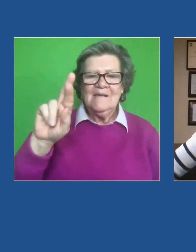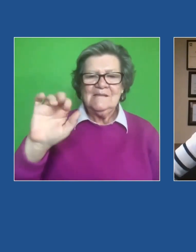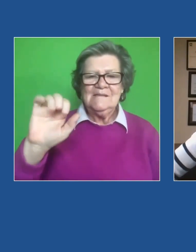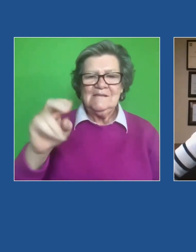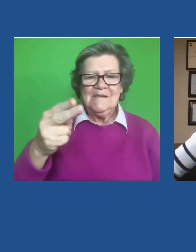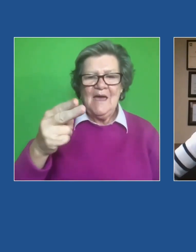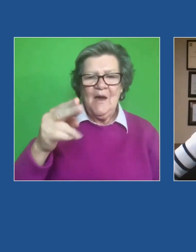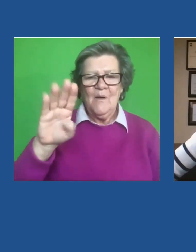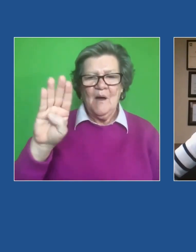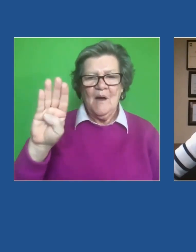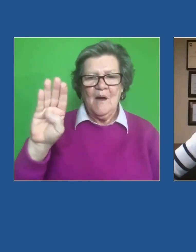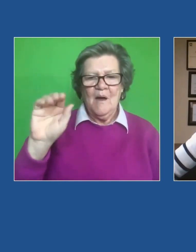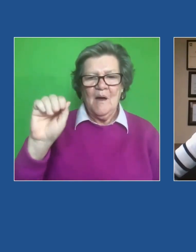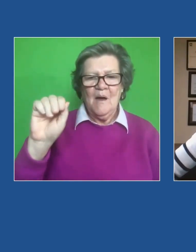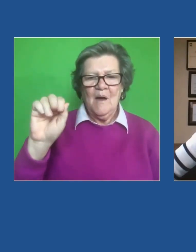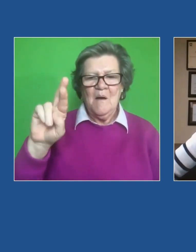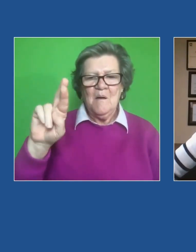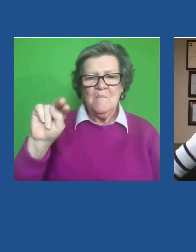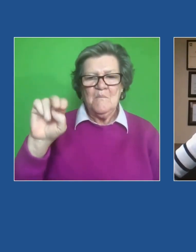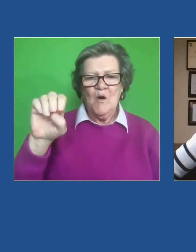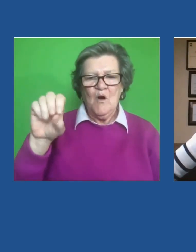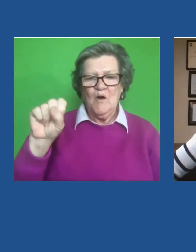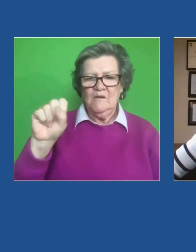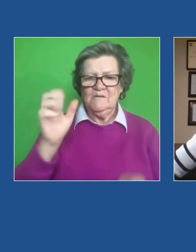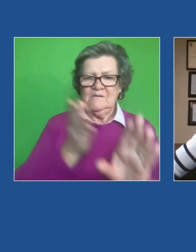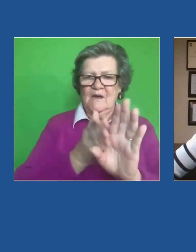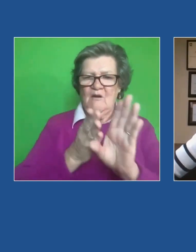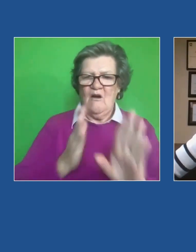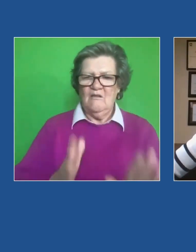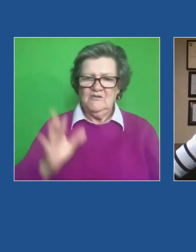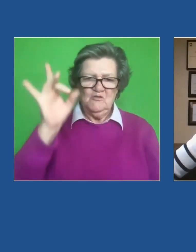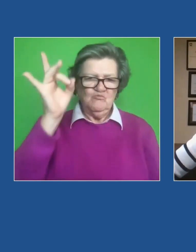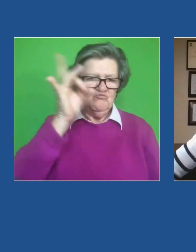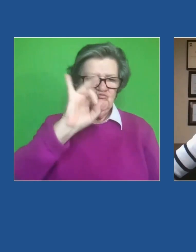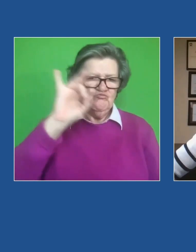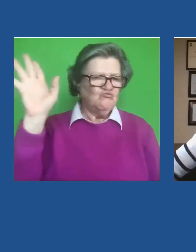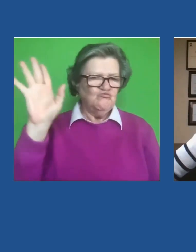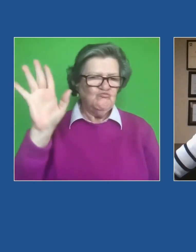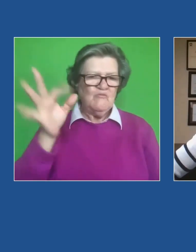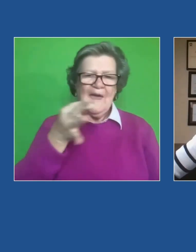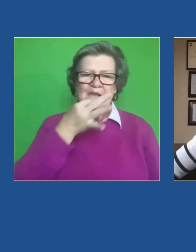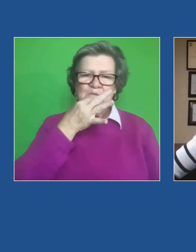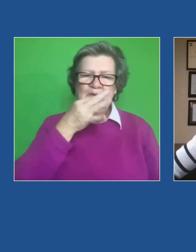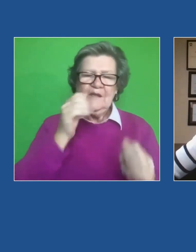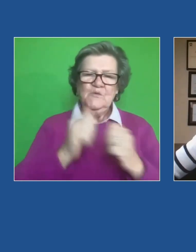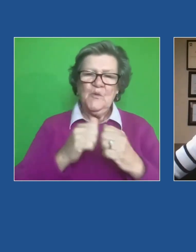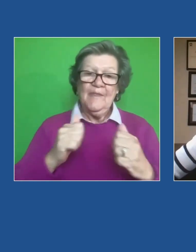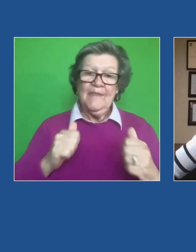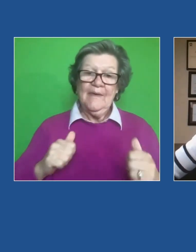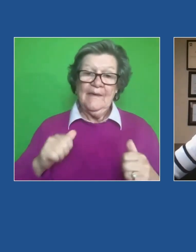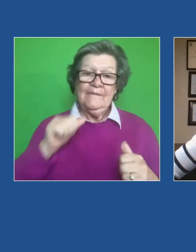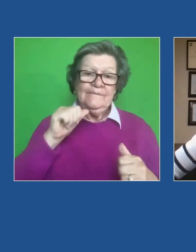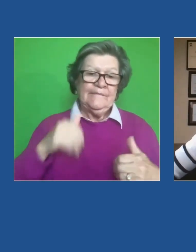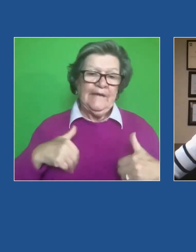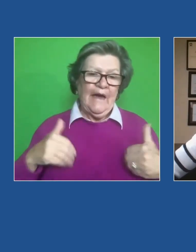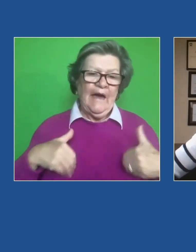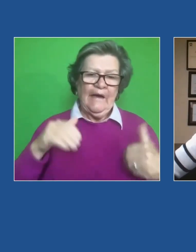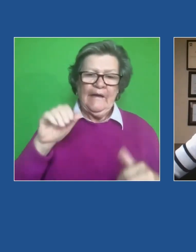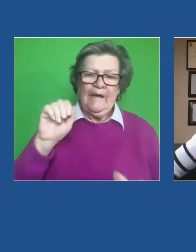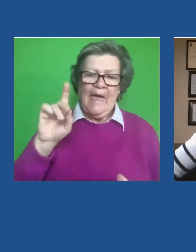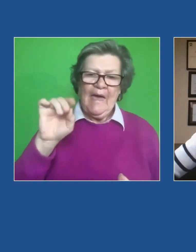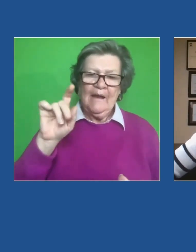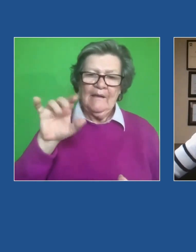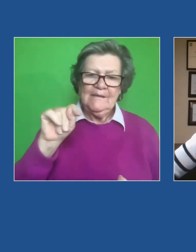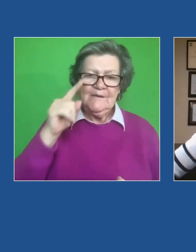incredible psychologist with the Yale New Haven Hospital, with an expertise in adolescent mental health and use of measurement-based care to improve